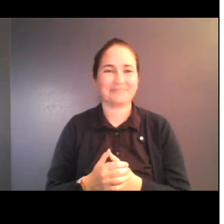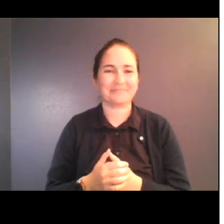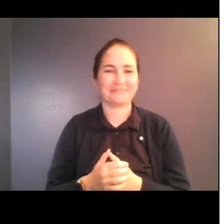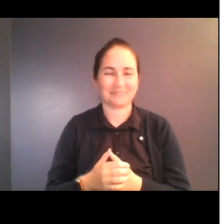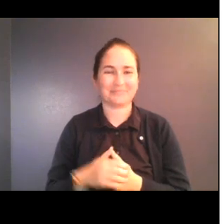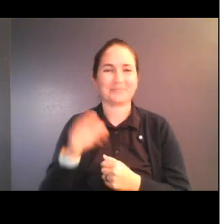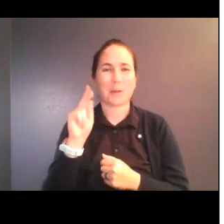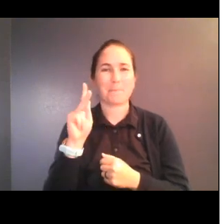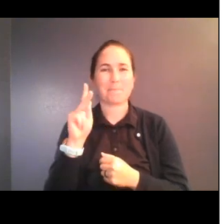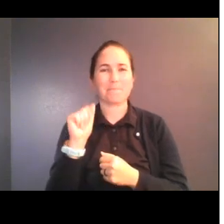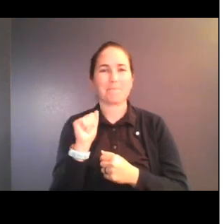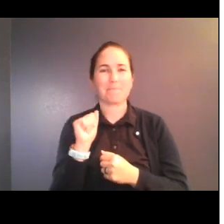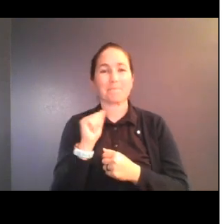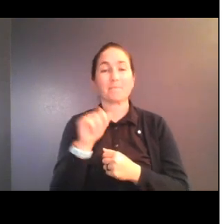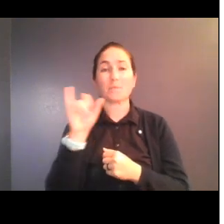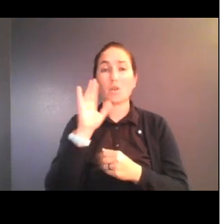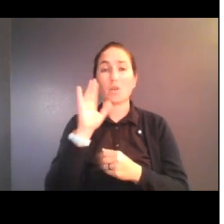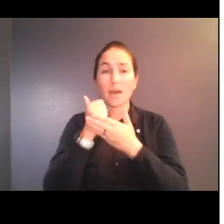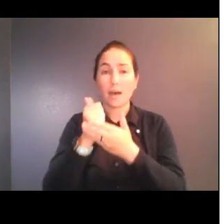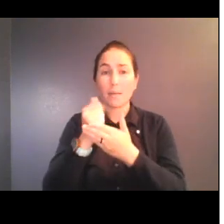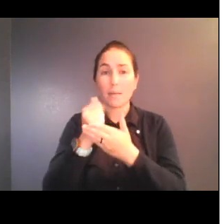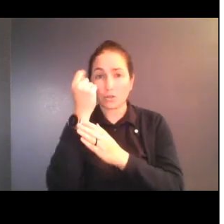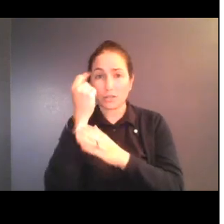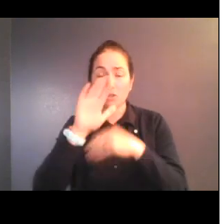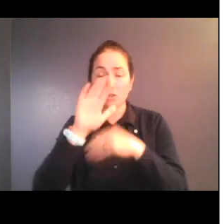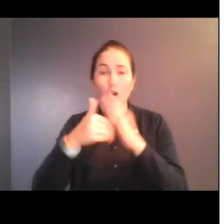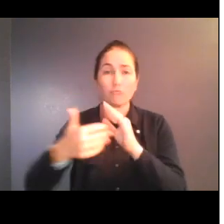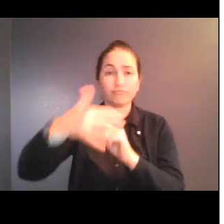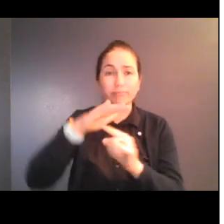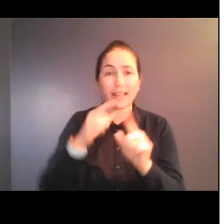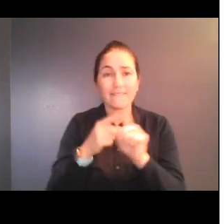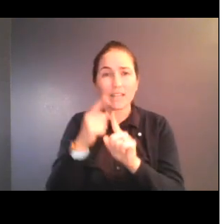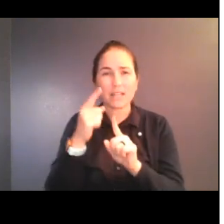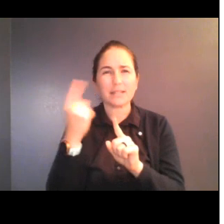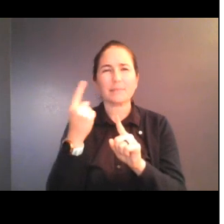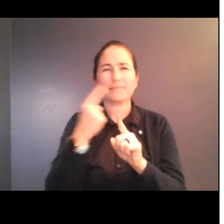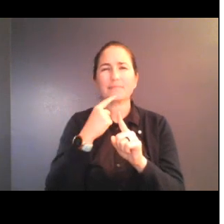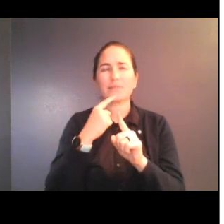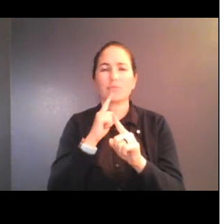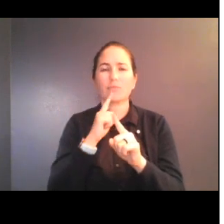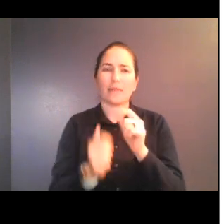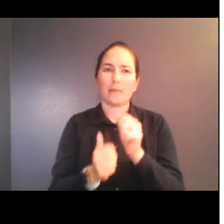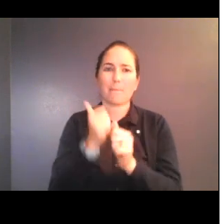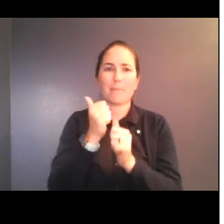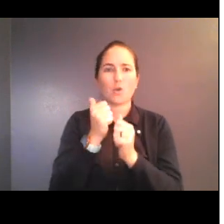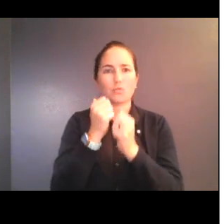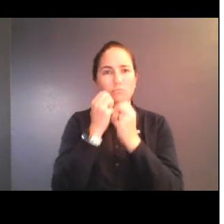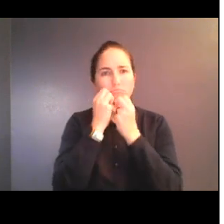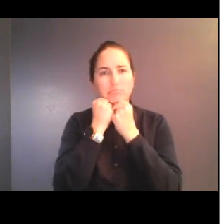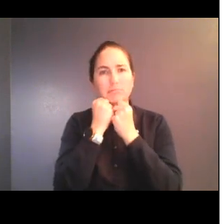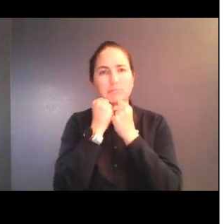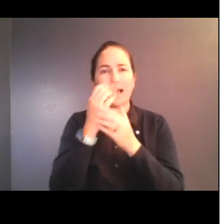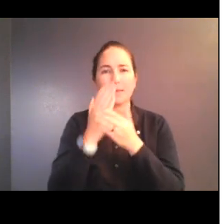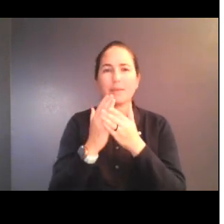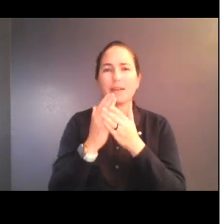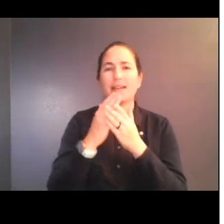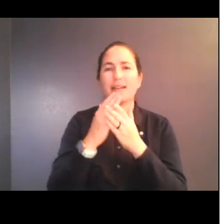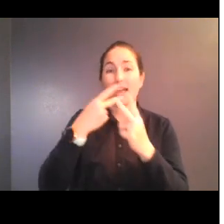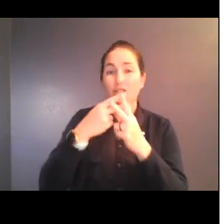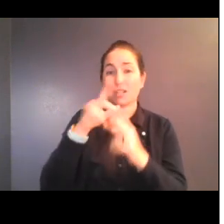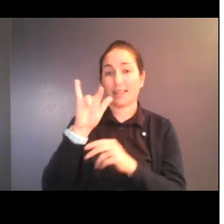Okay, and it also helps to understand the context of the field. So someone told us the most precious aspect of #Ling Twitter is related